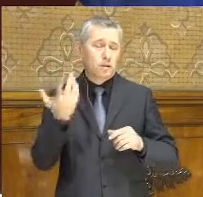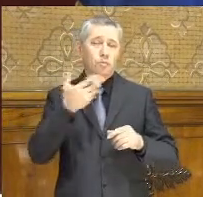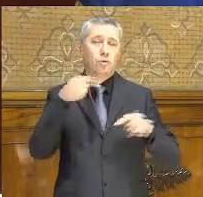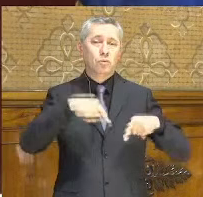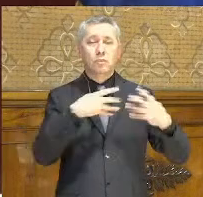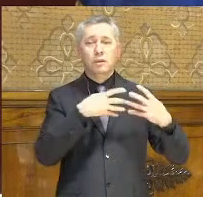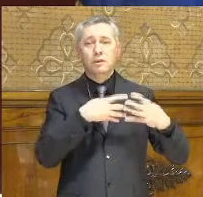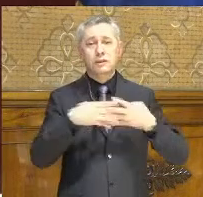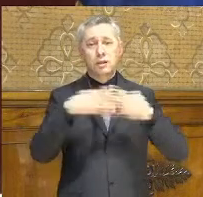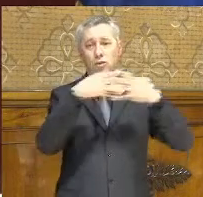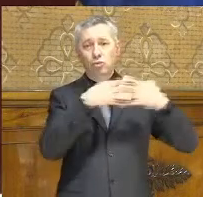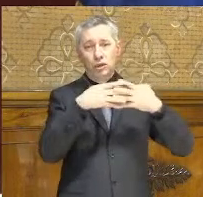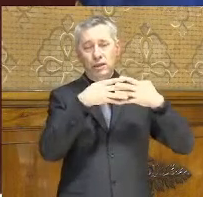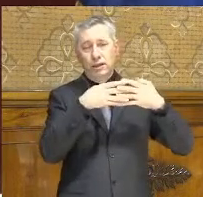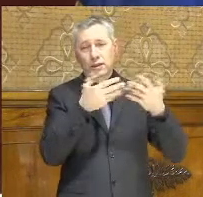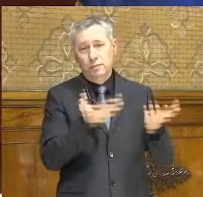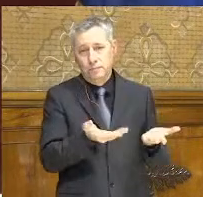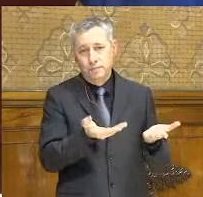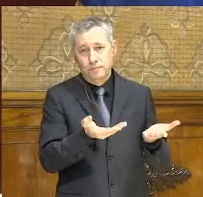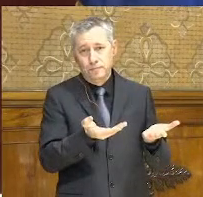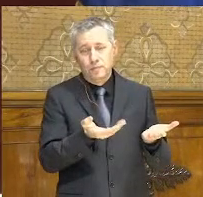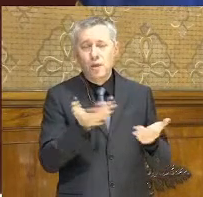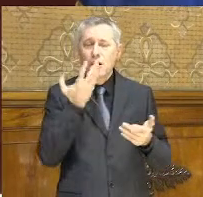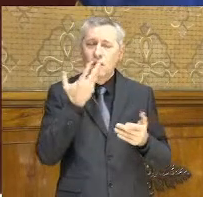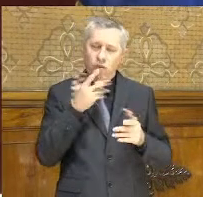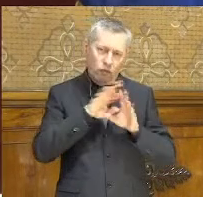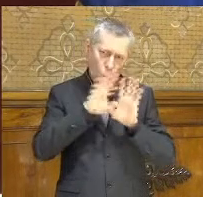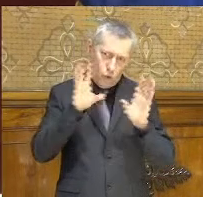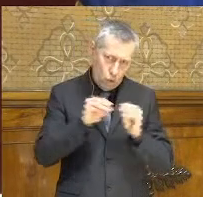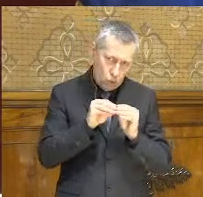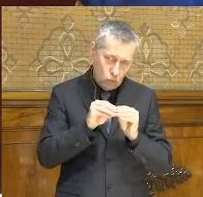And I want to end with